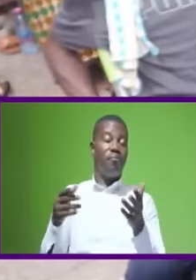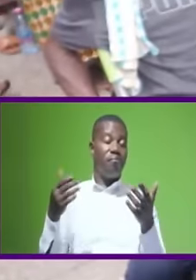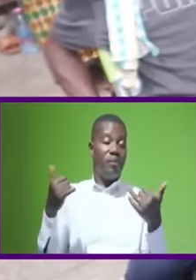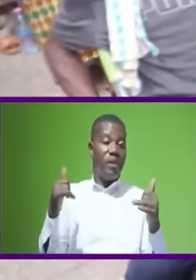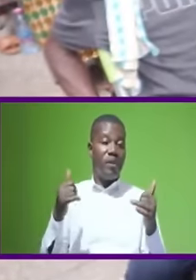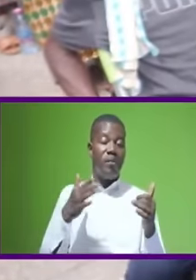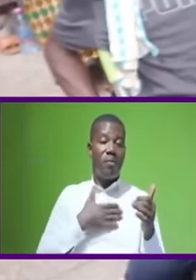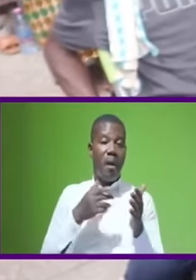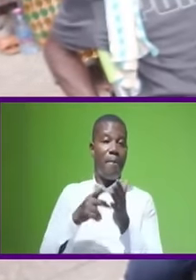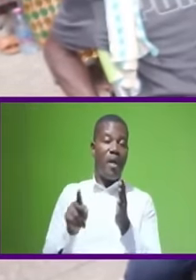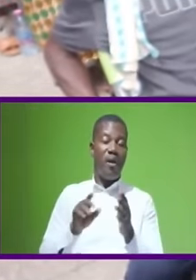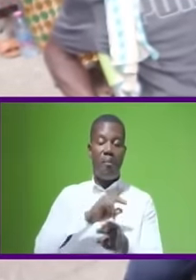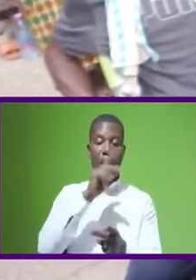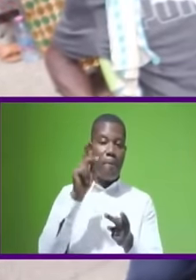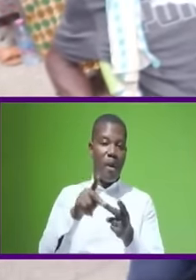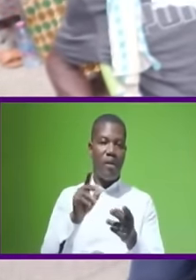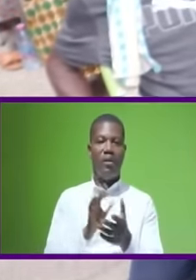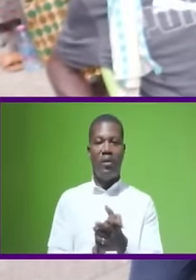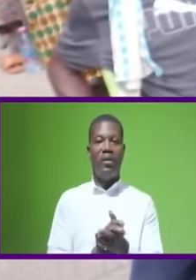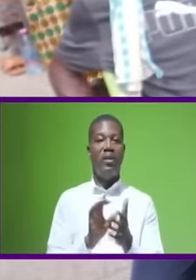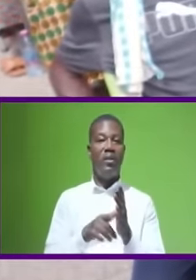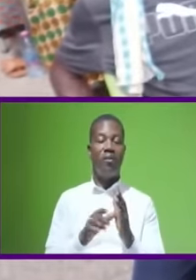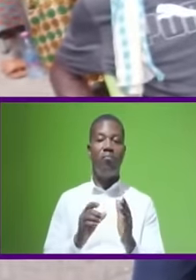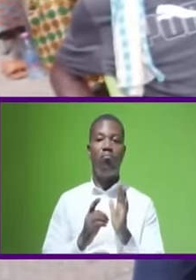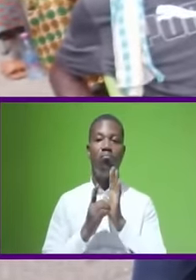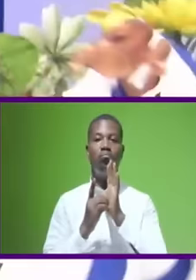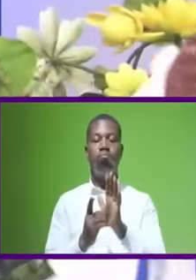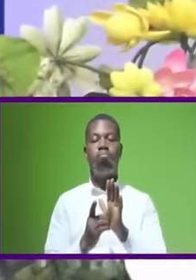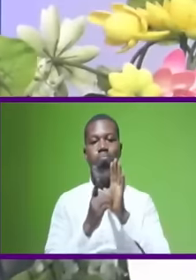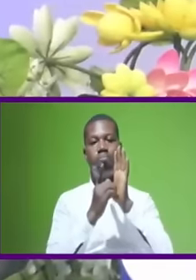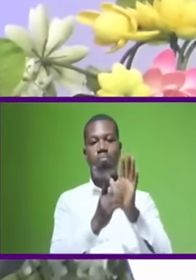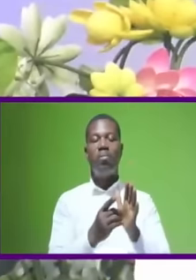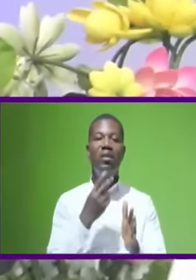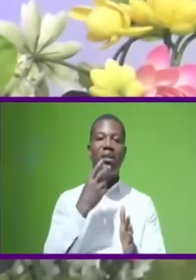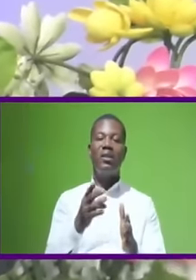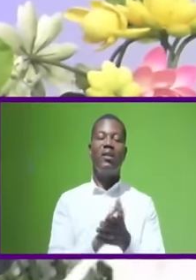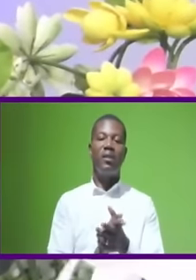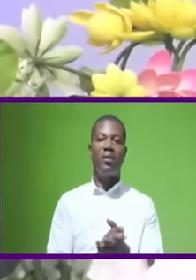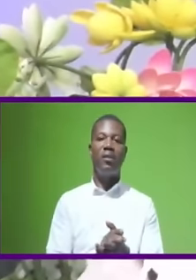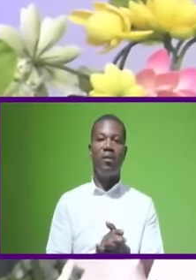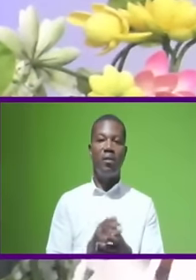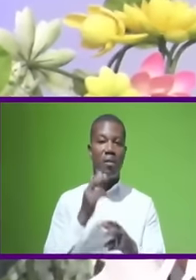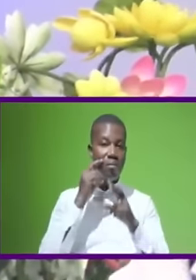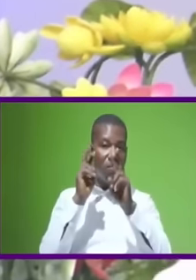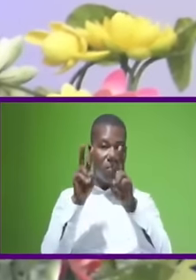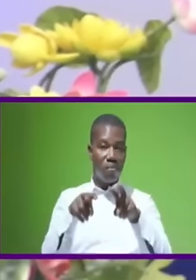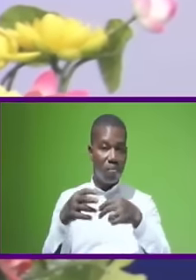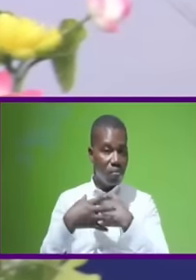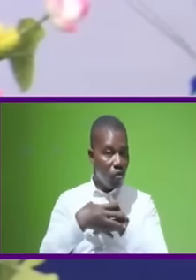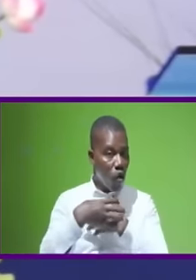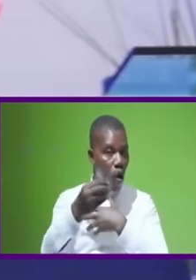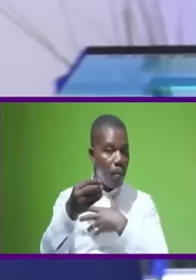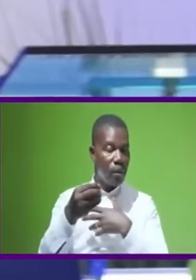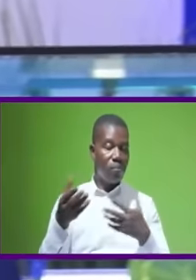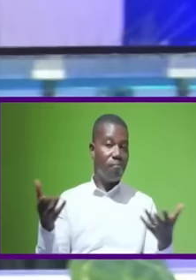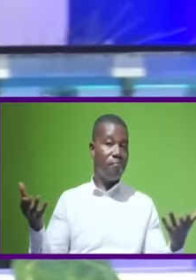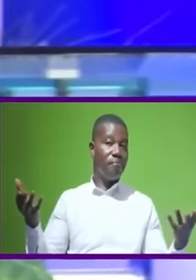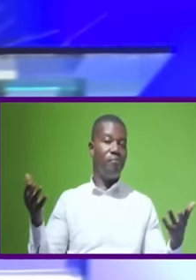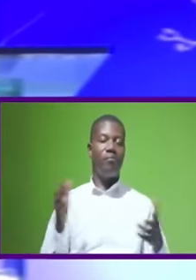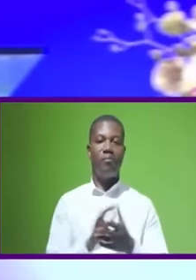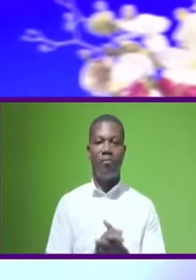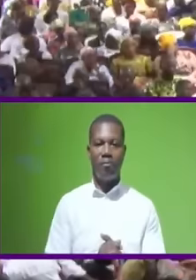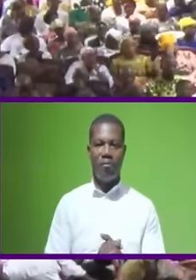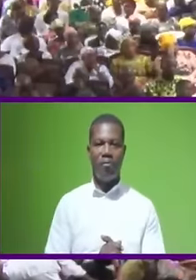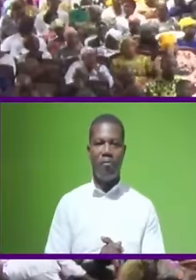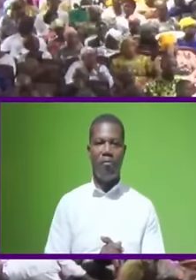my portion perfectly. And I may demonstrate to them, which I continue to demonstrate to you, urging